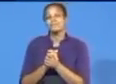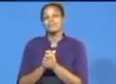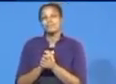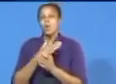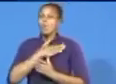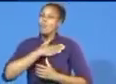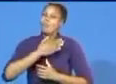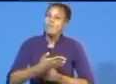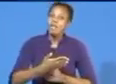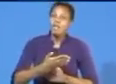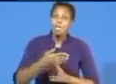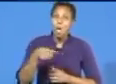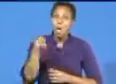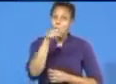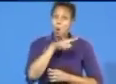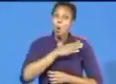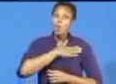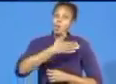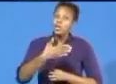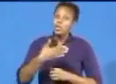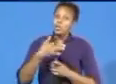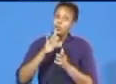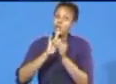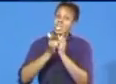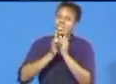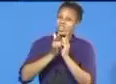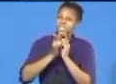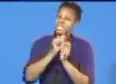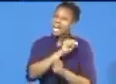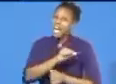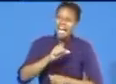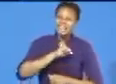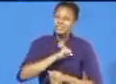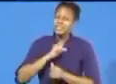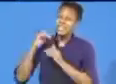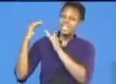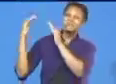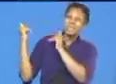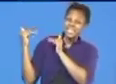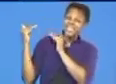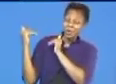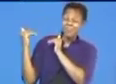Will you adjust your attitude and your expectation?